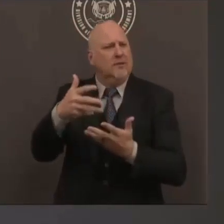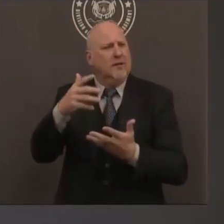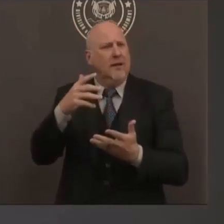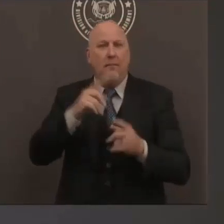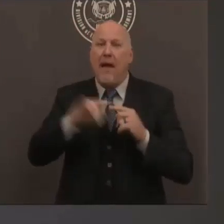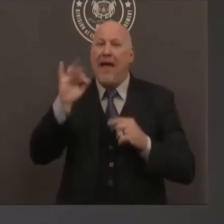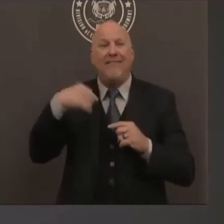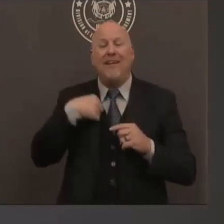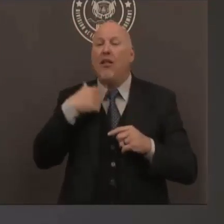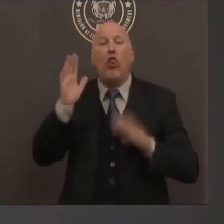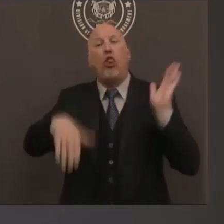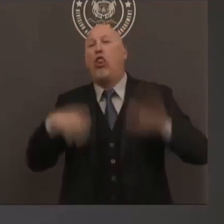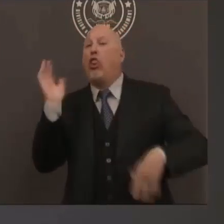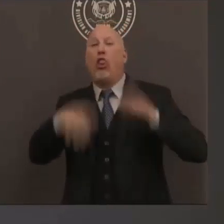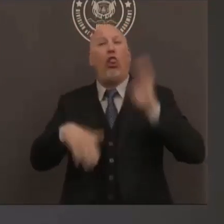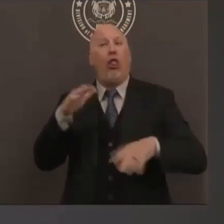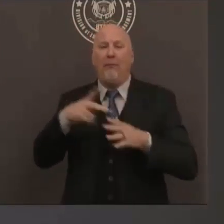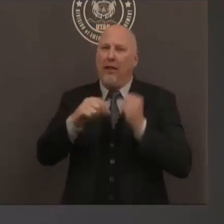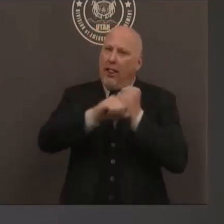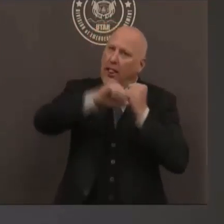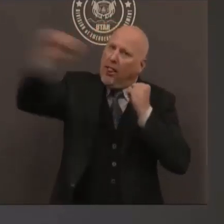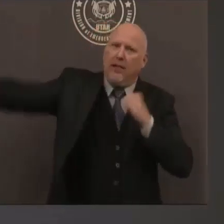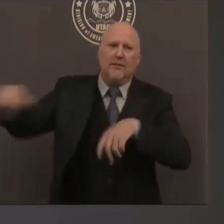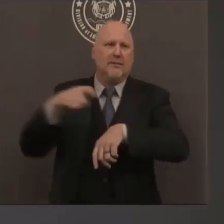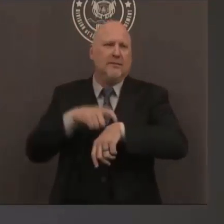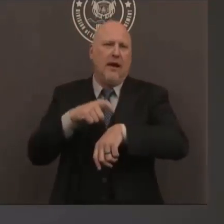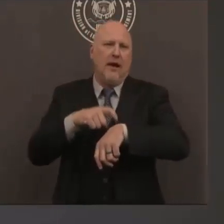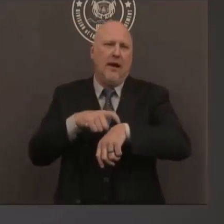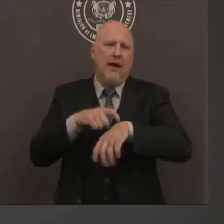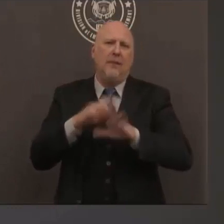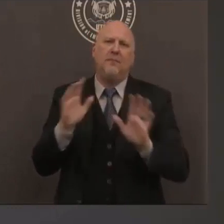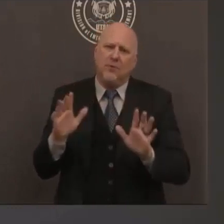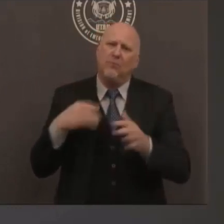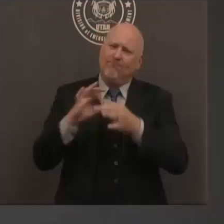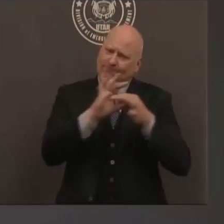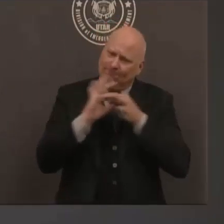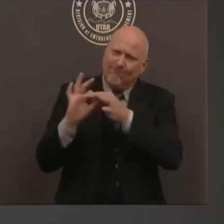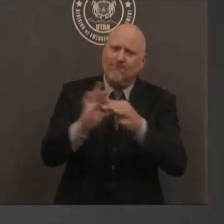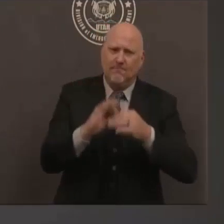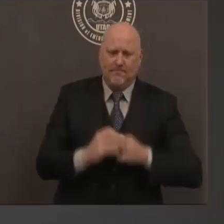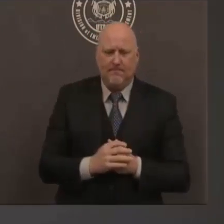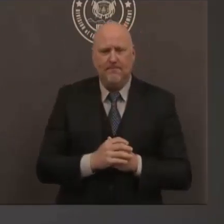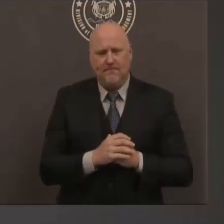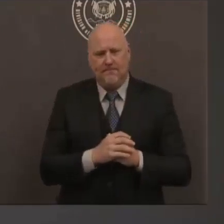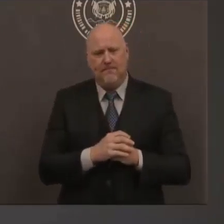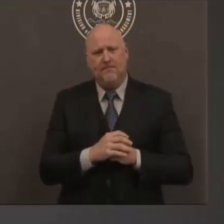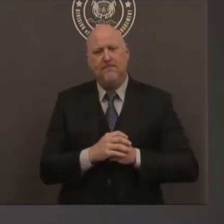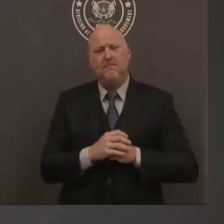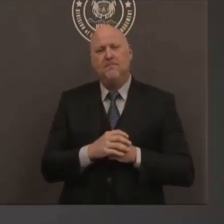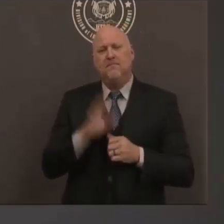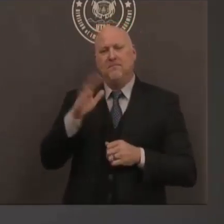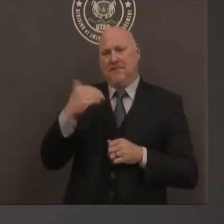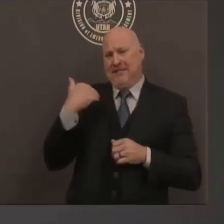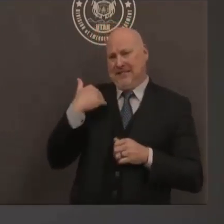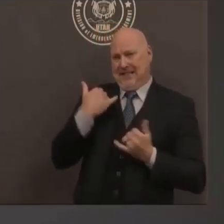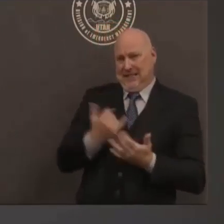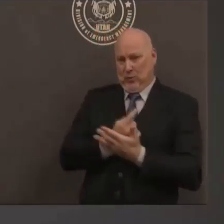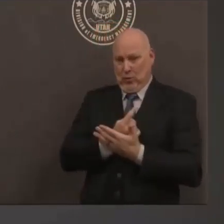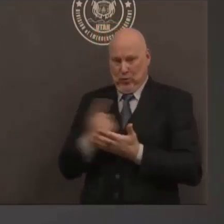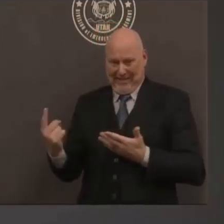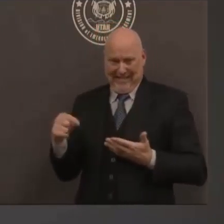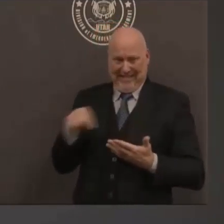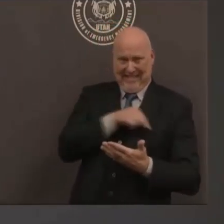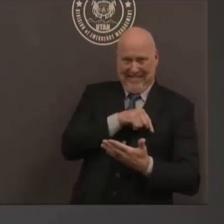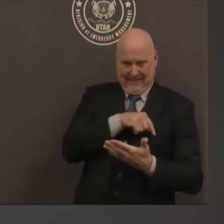Earlier this week, some of you know, I received a recommendation from the Public Health and Economic Emergency Commission to move the state of our